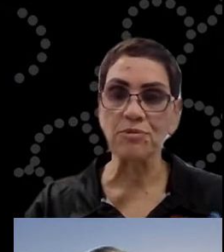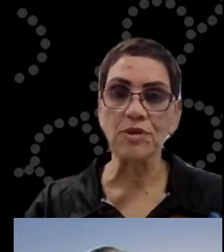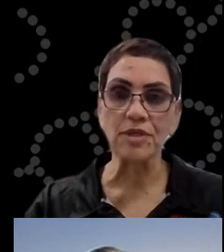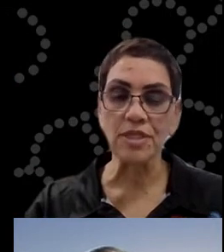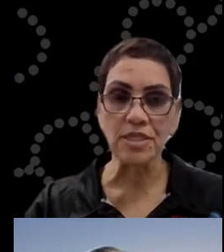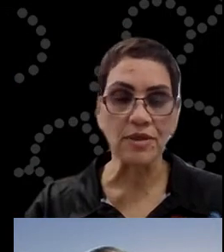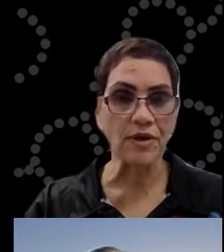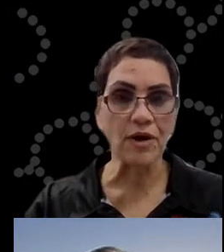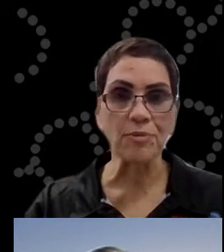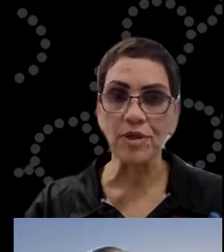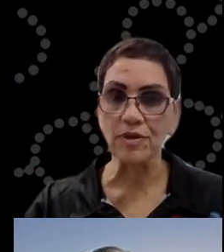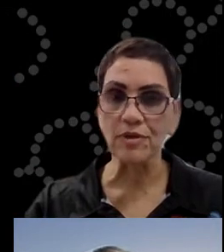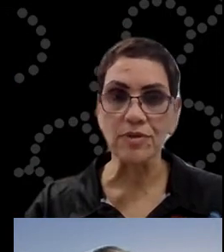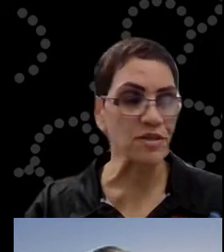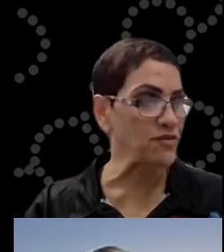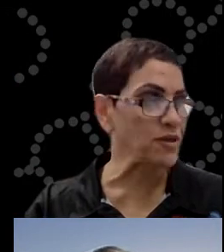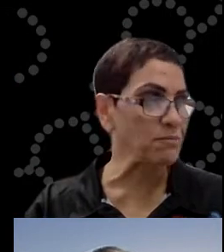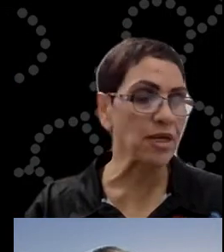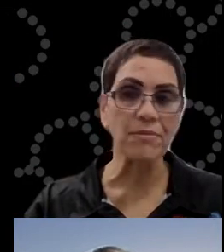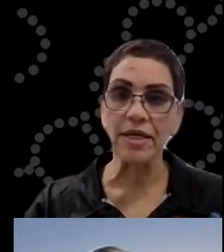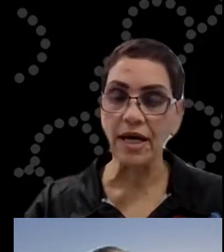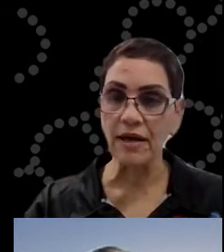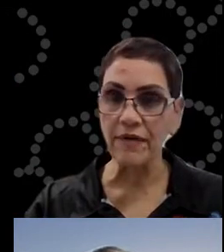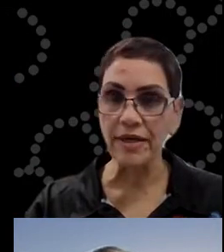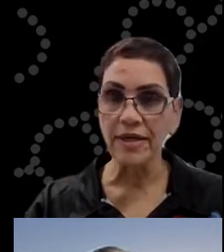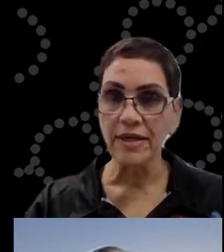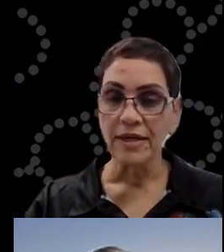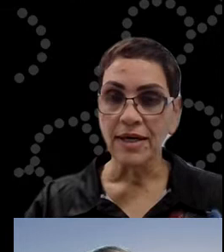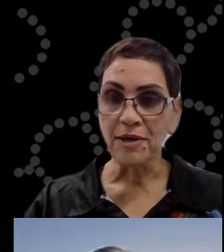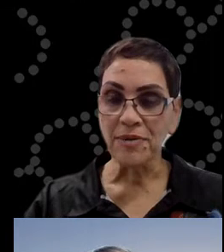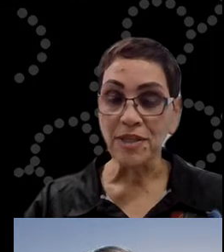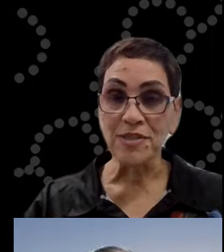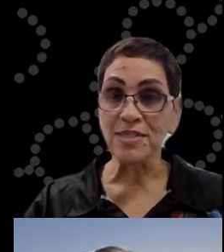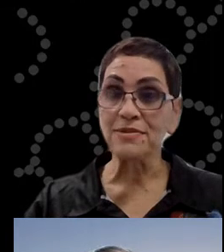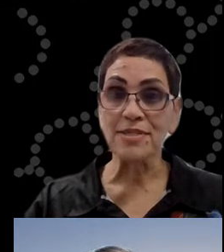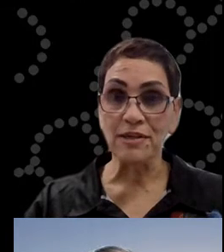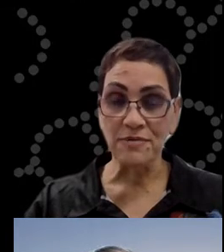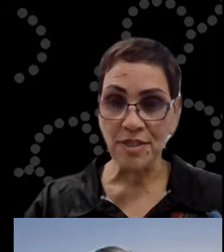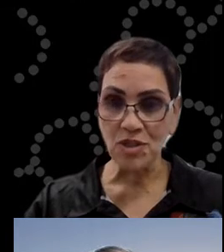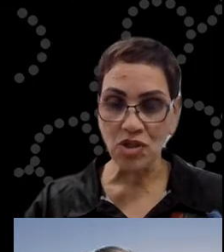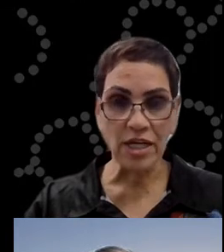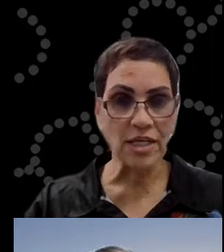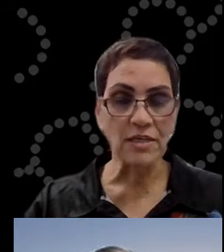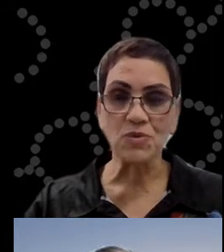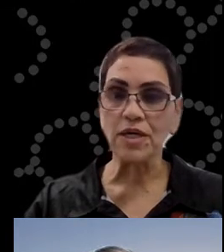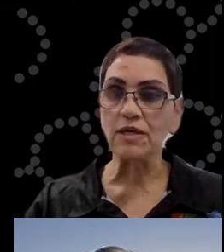do for our communities. And I hope that you also find Mulungari, that